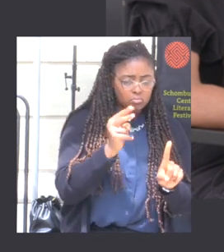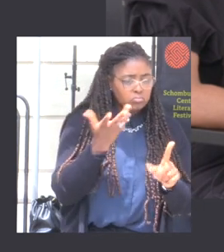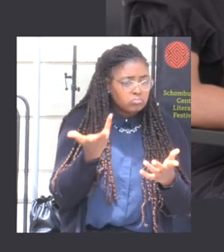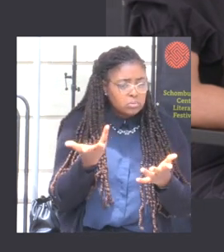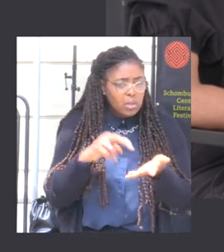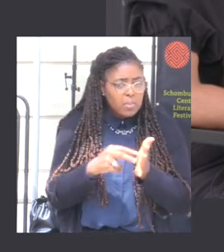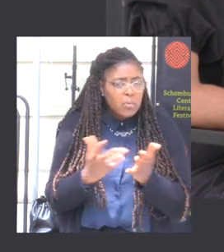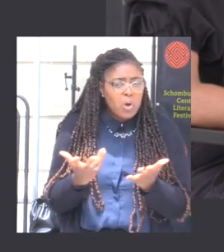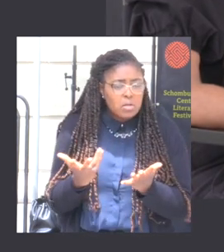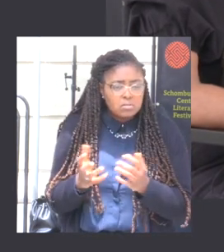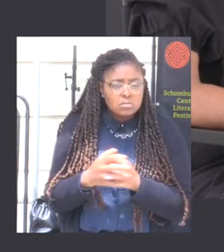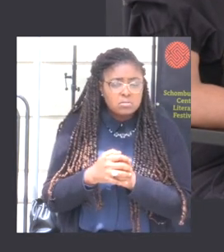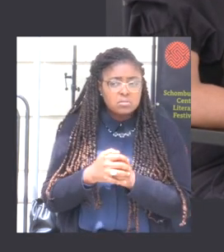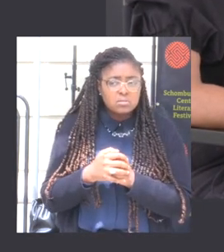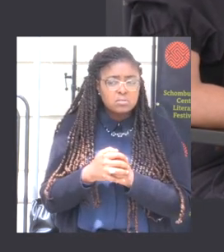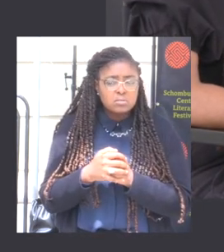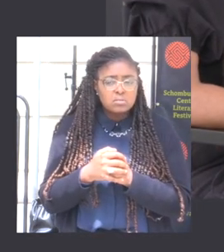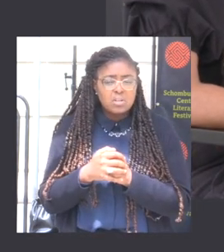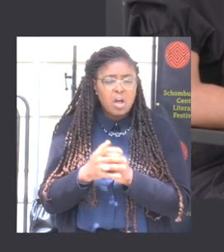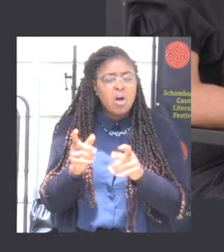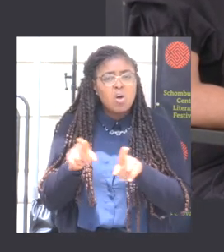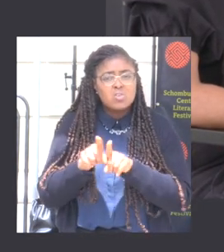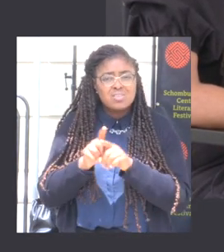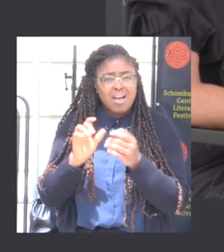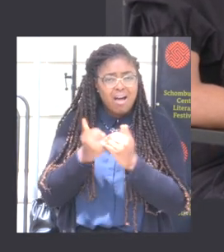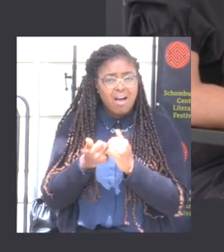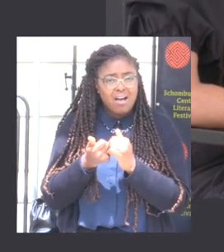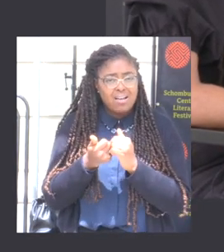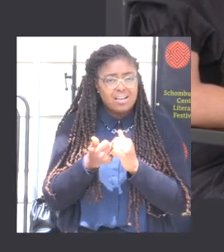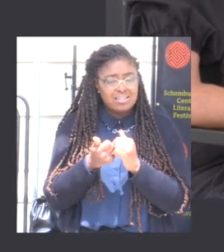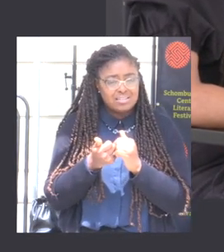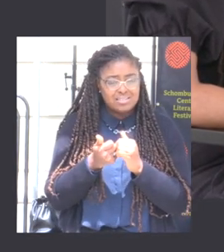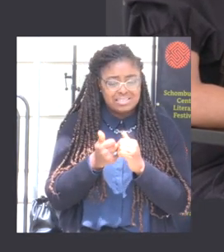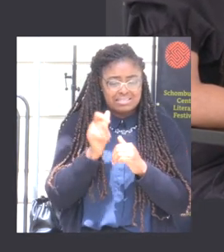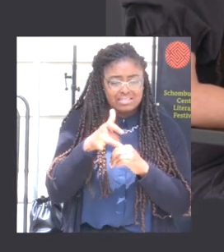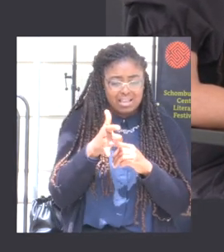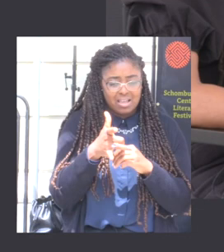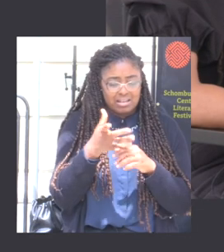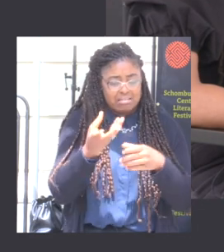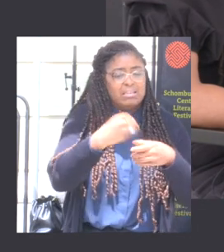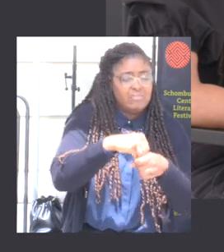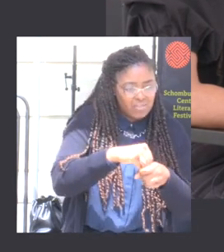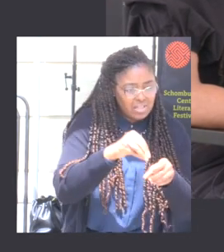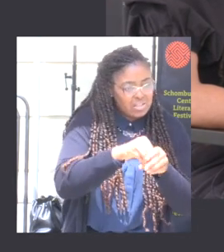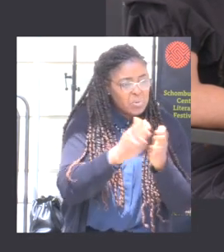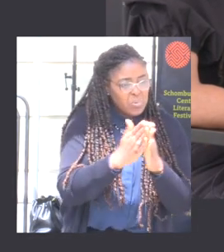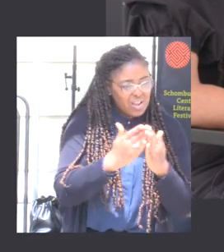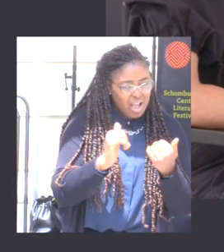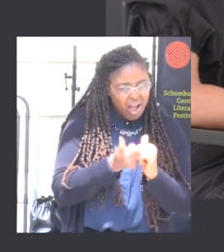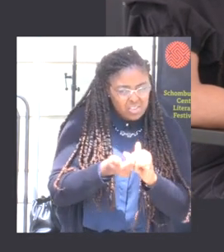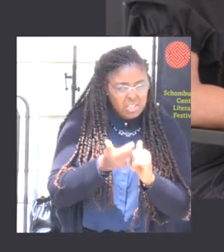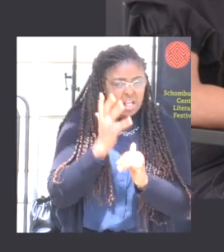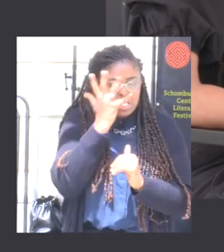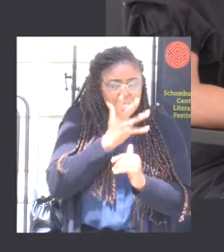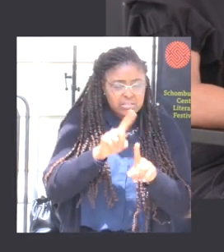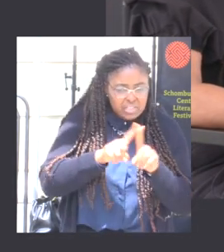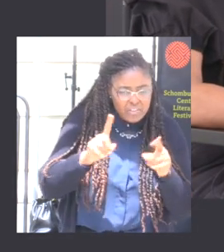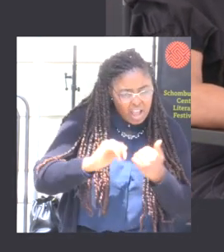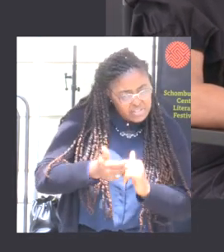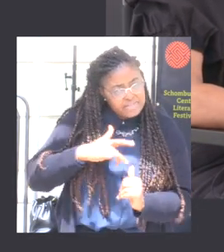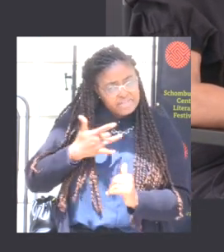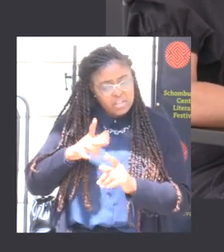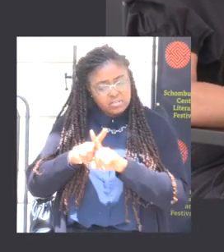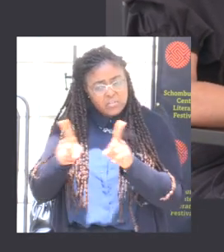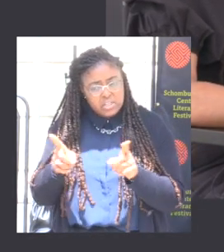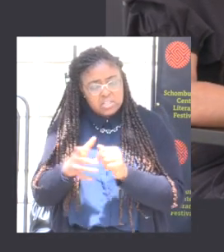also, how does that manifest in the book? How does it look different, literally, and feel different? So,